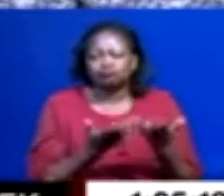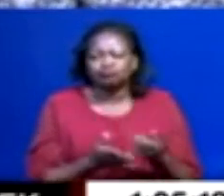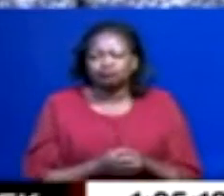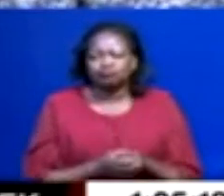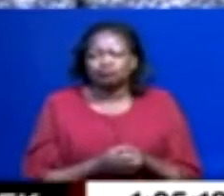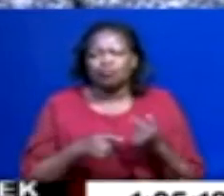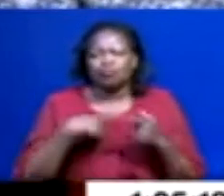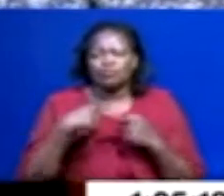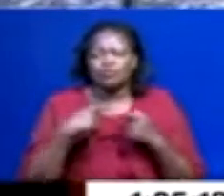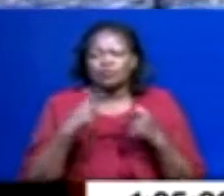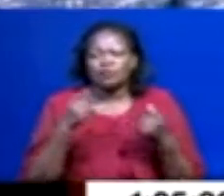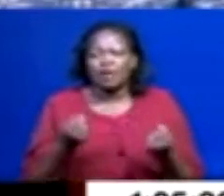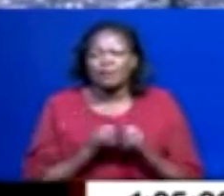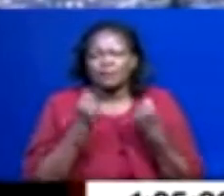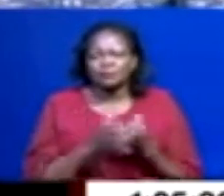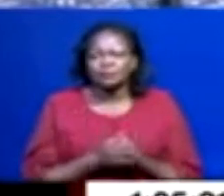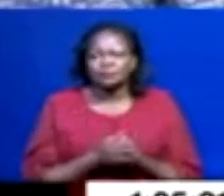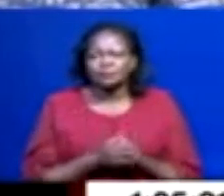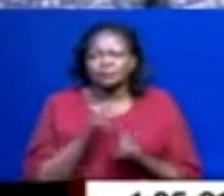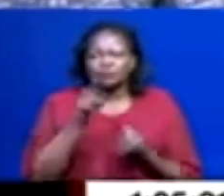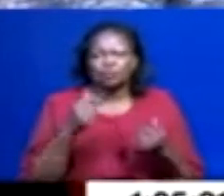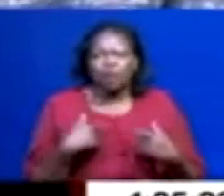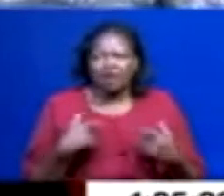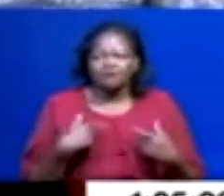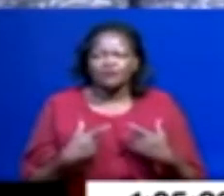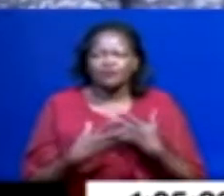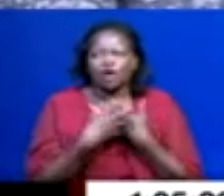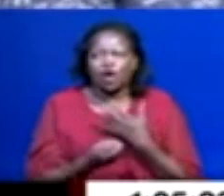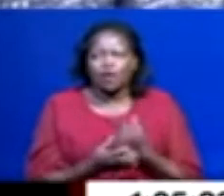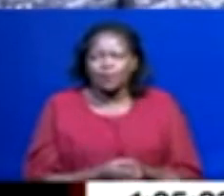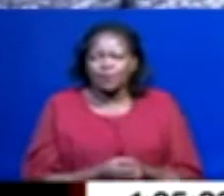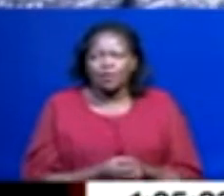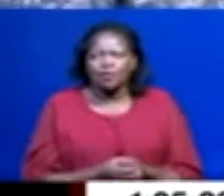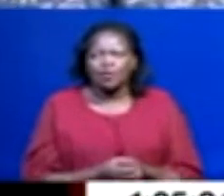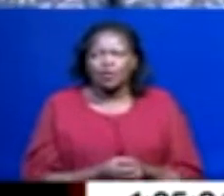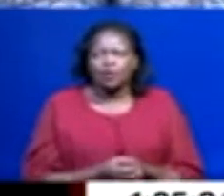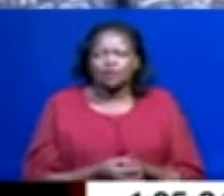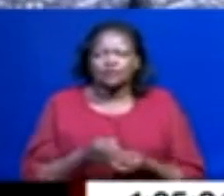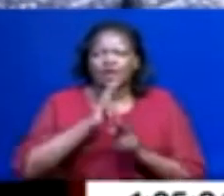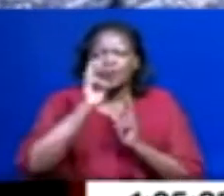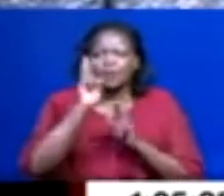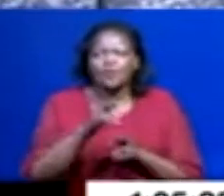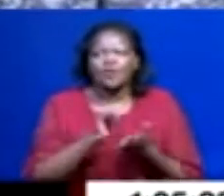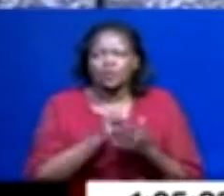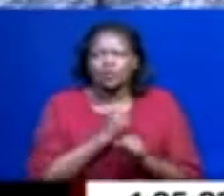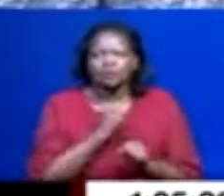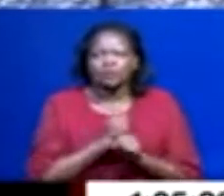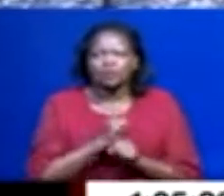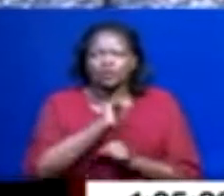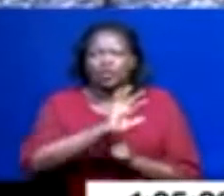whole process went. You have a copy of the due diligence report that was done on those that